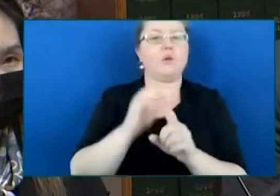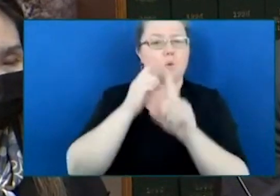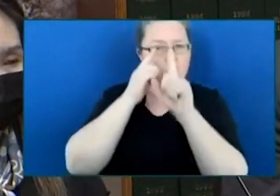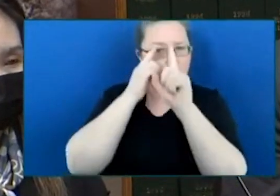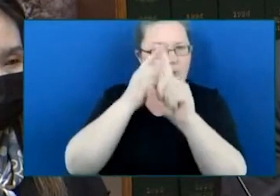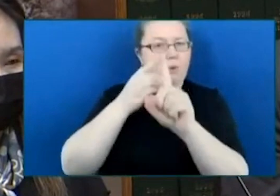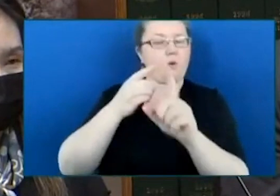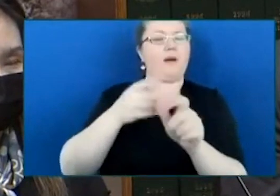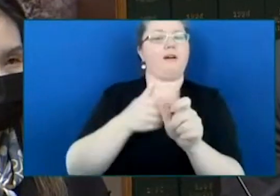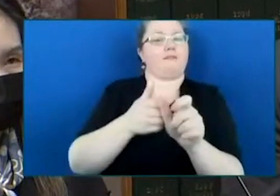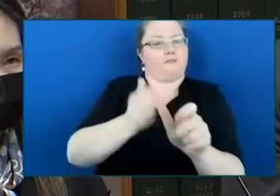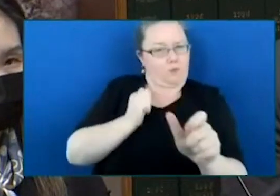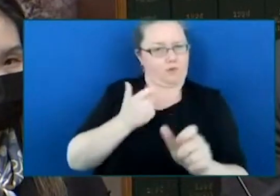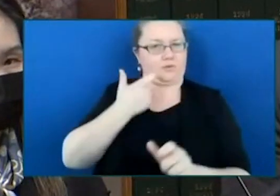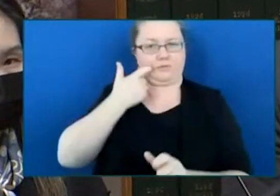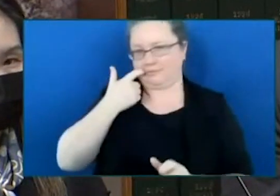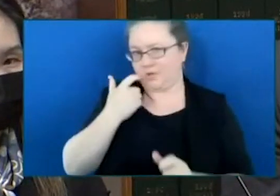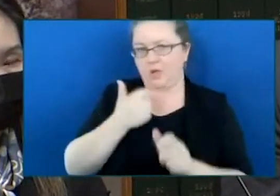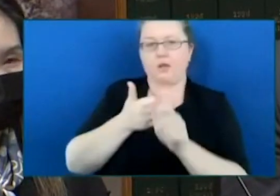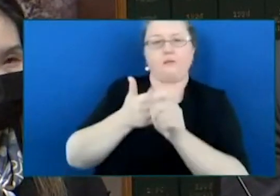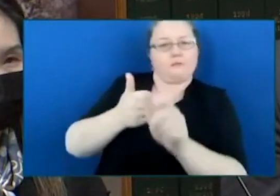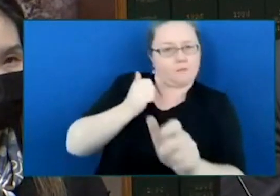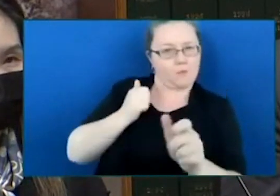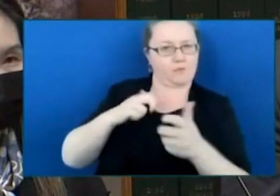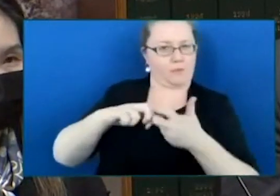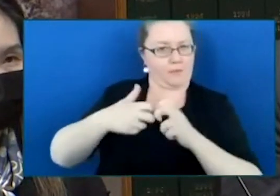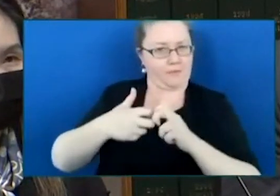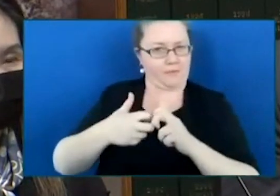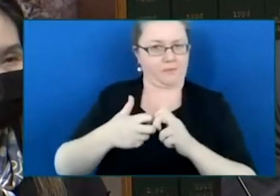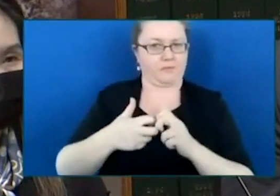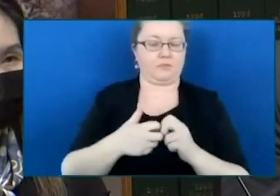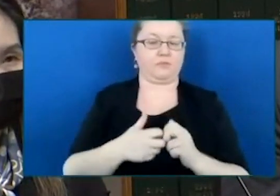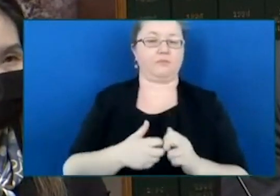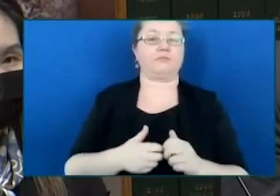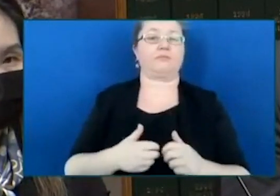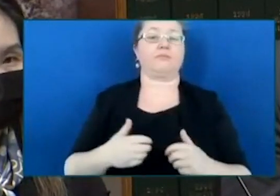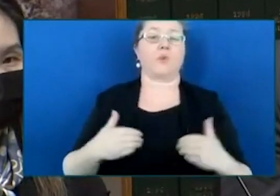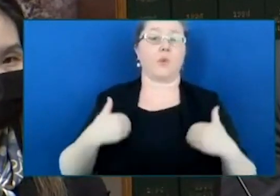The late Catherine McParland was a fierce advocate on youth homelessness.